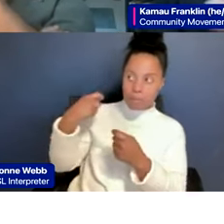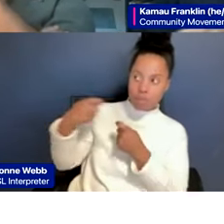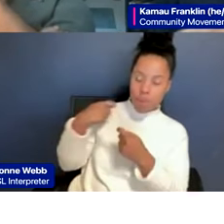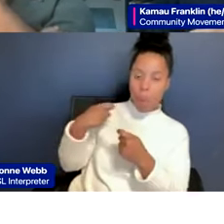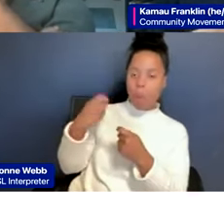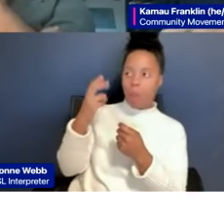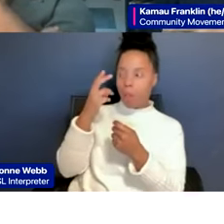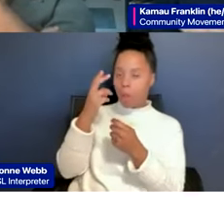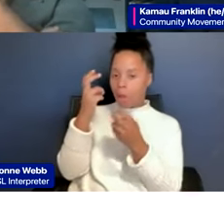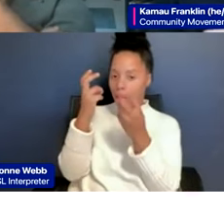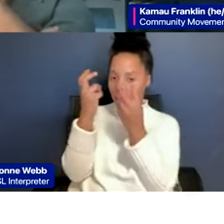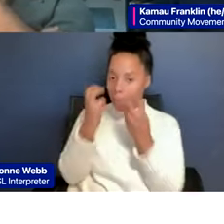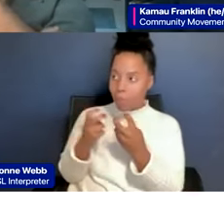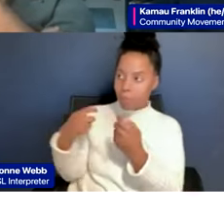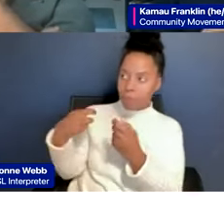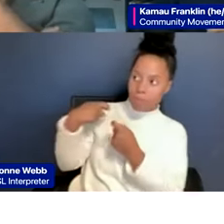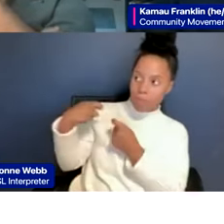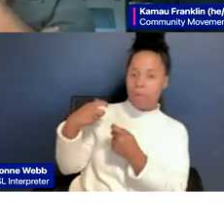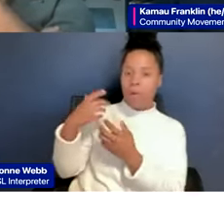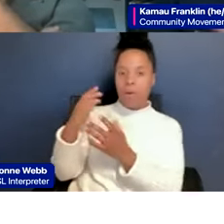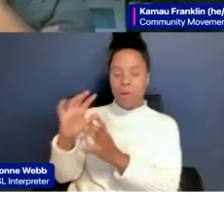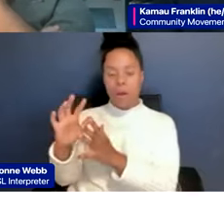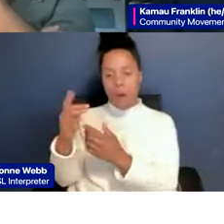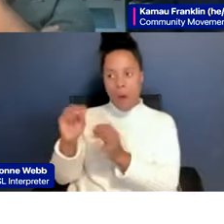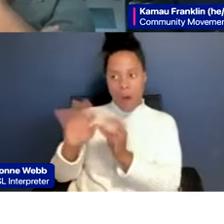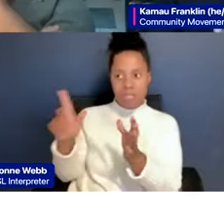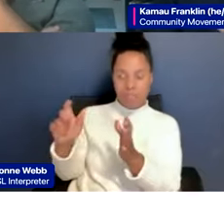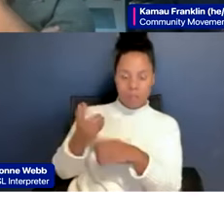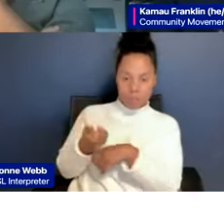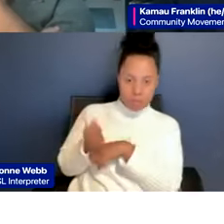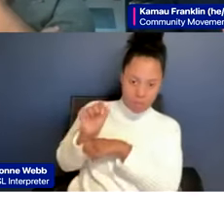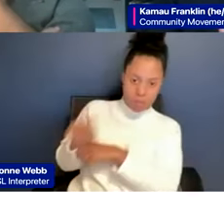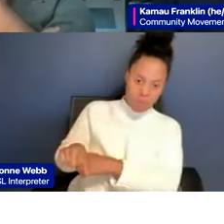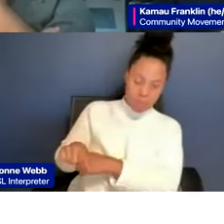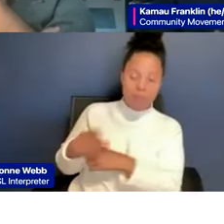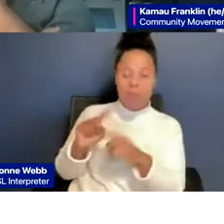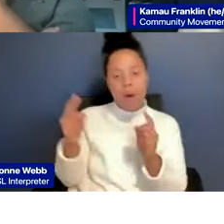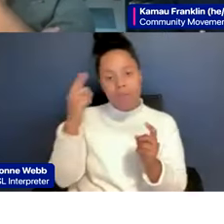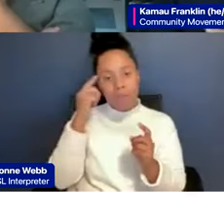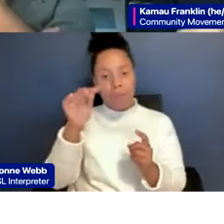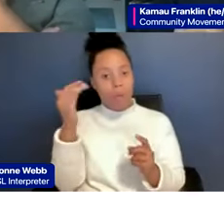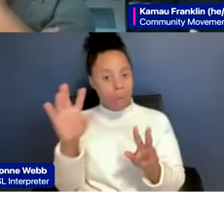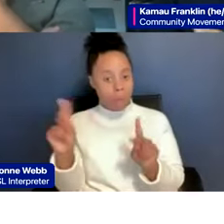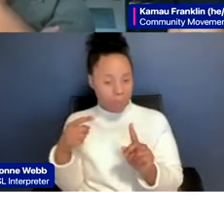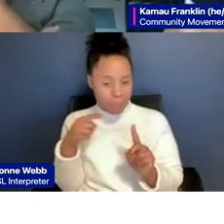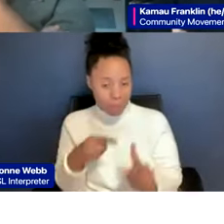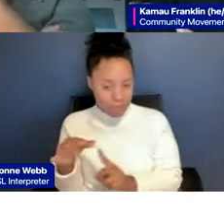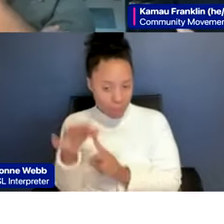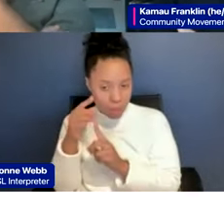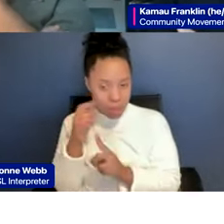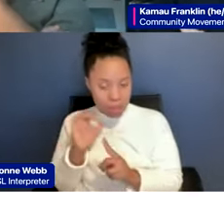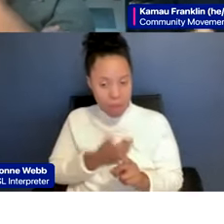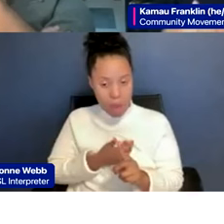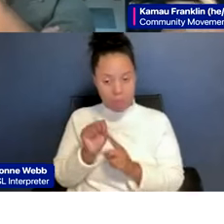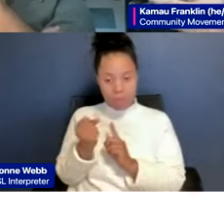a narrow nationalism that needs to be defeated. But I do think that Black people, particularly because of our circumstances here in the